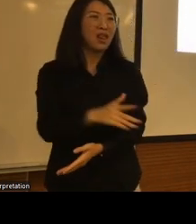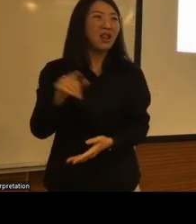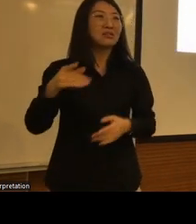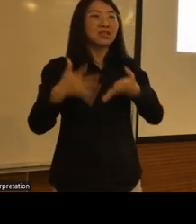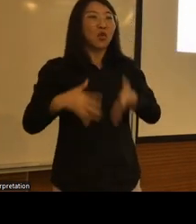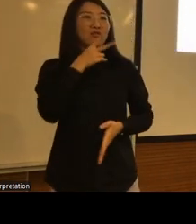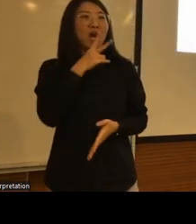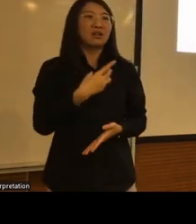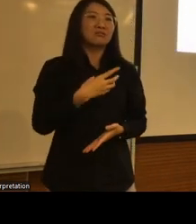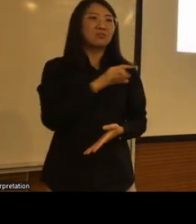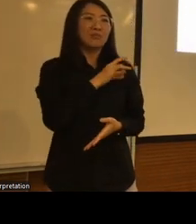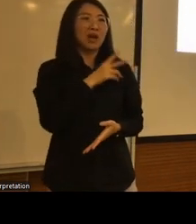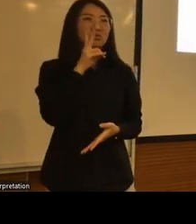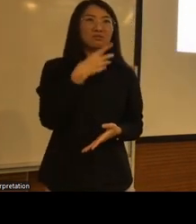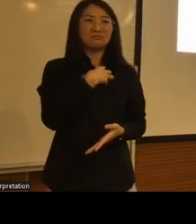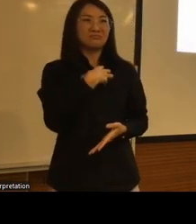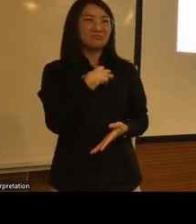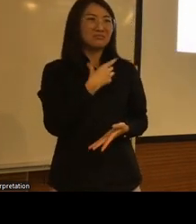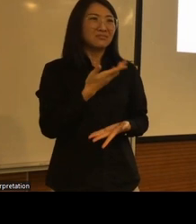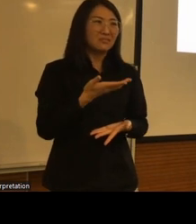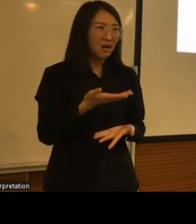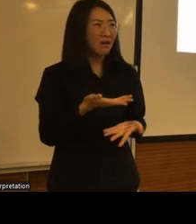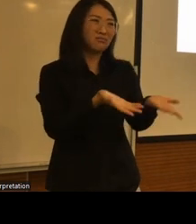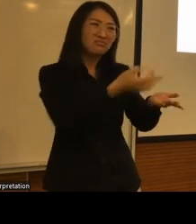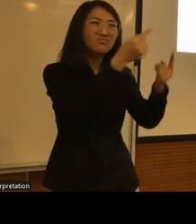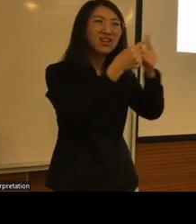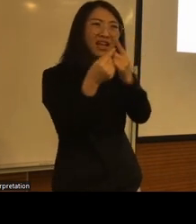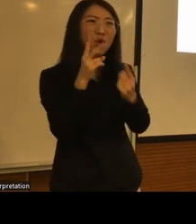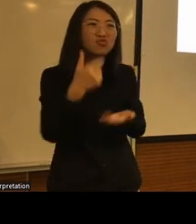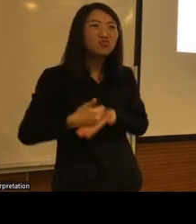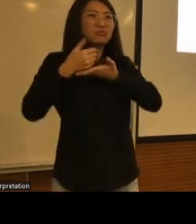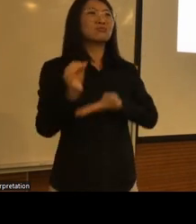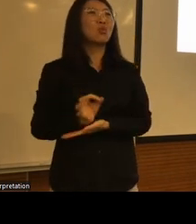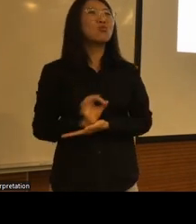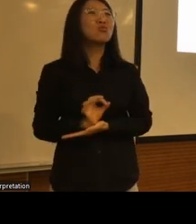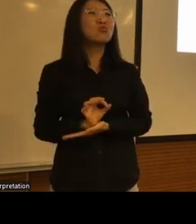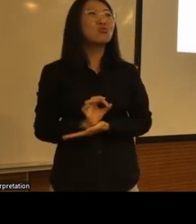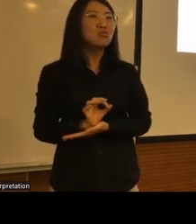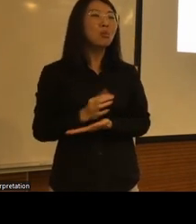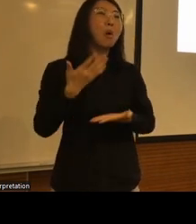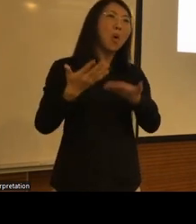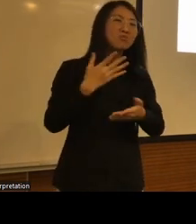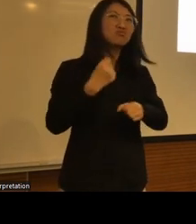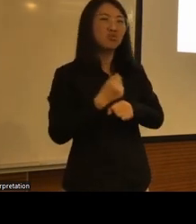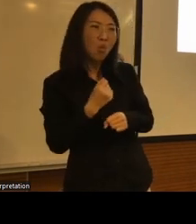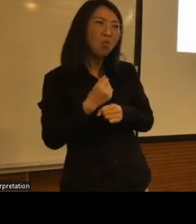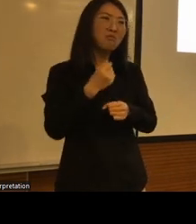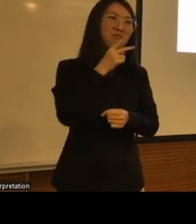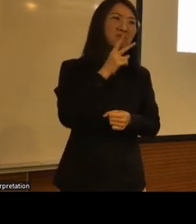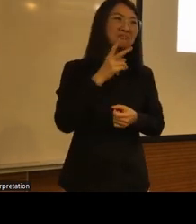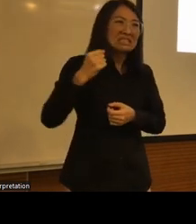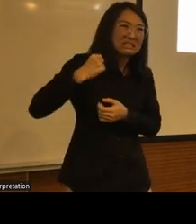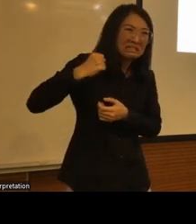a sign language interpreter, you may see, okay, these people don't respect us, then maybe I will try to do my